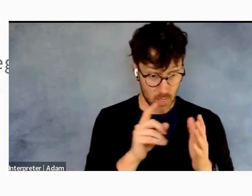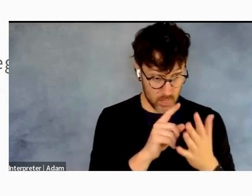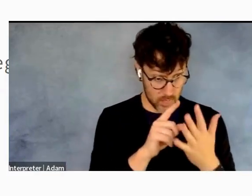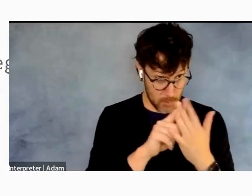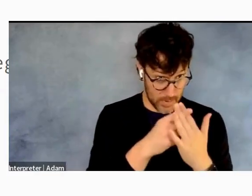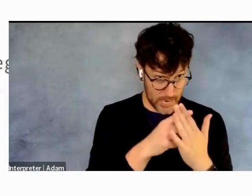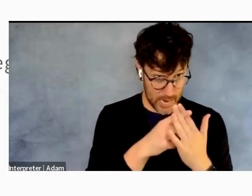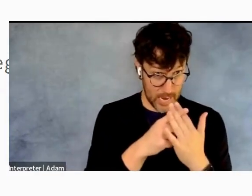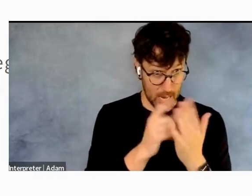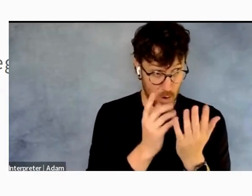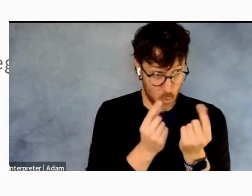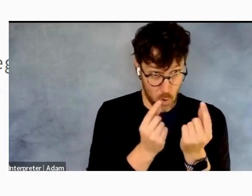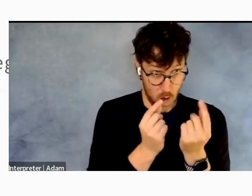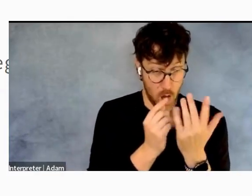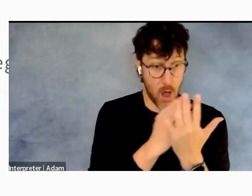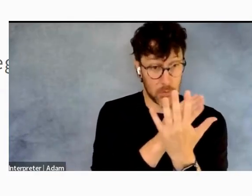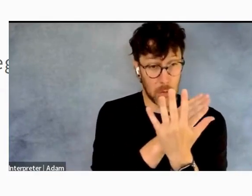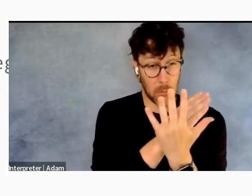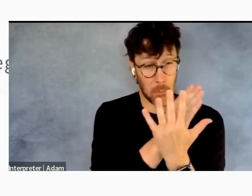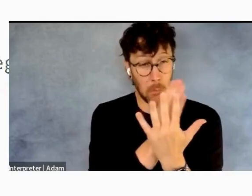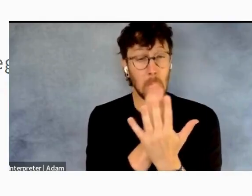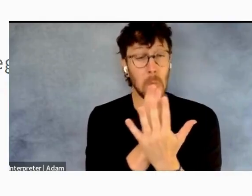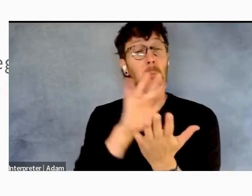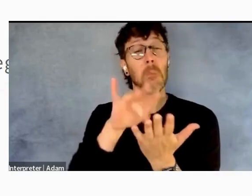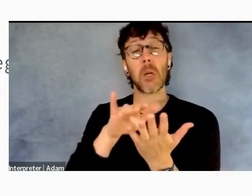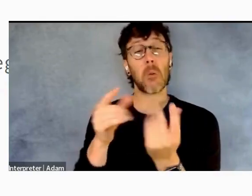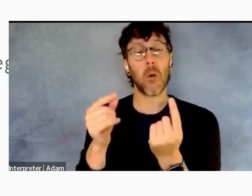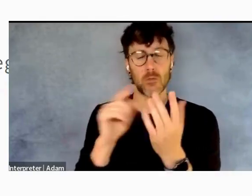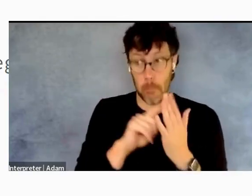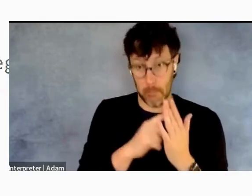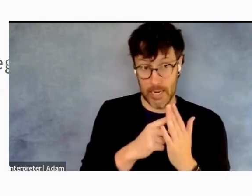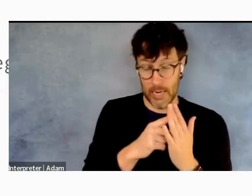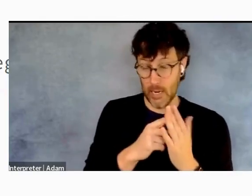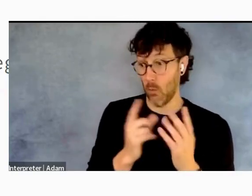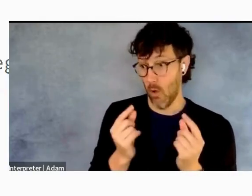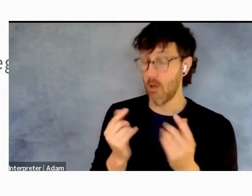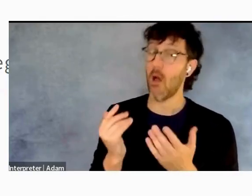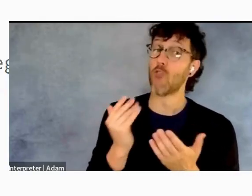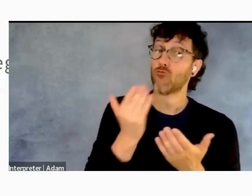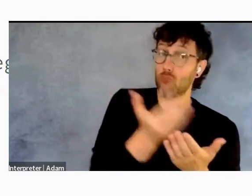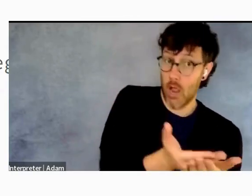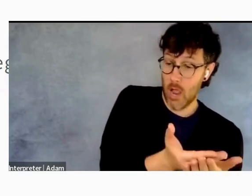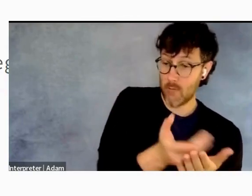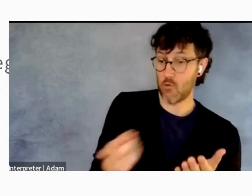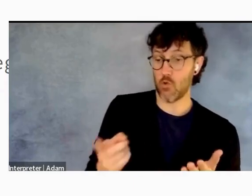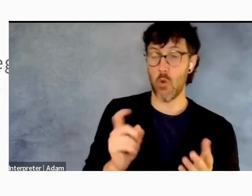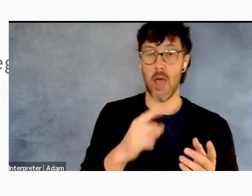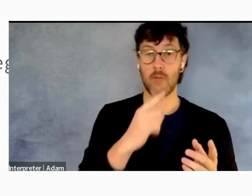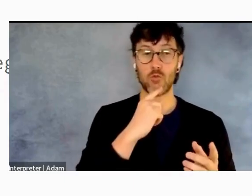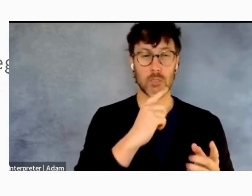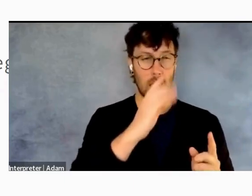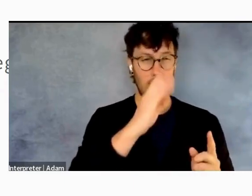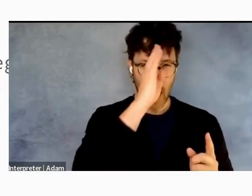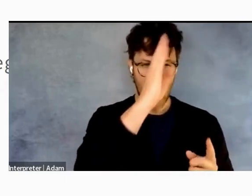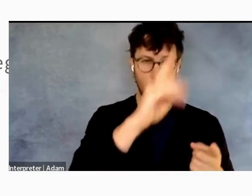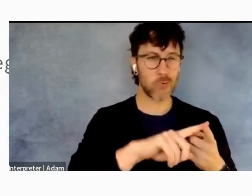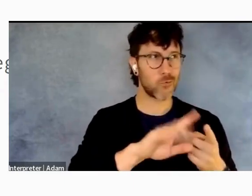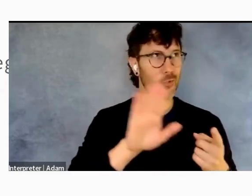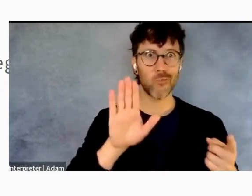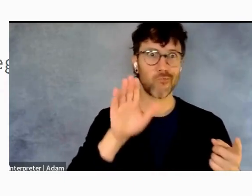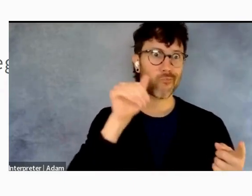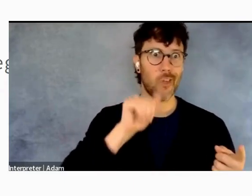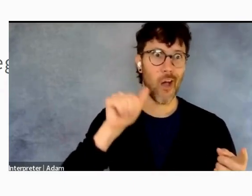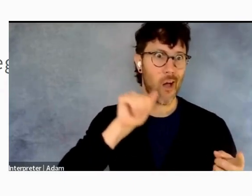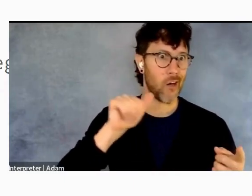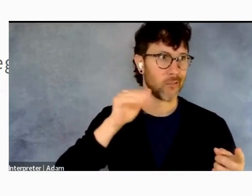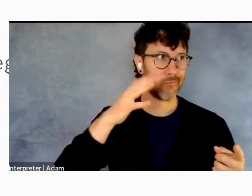middle part of what we're going to do. So the beginning part is we're going to get there. You're going to say hello to Aunt. You're going to